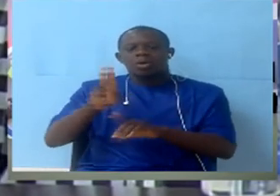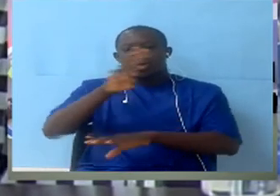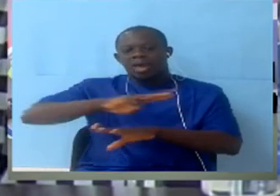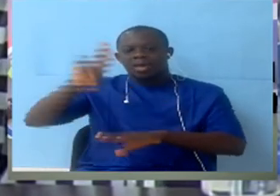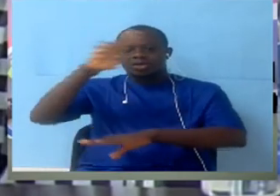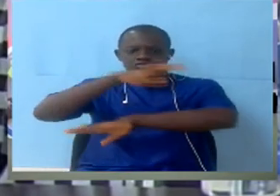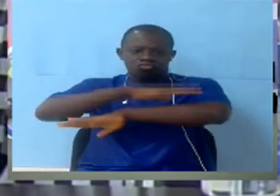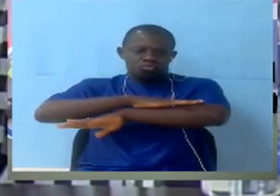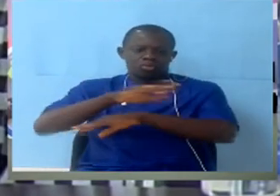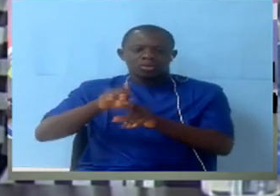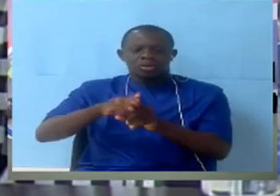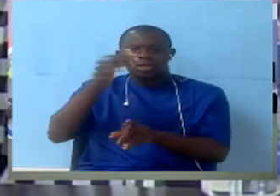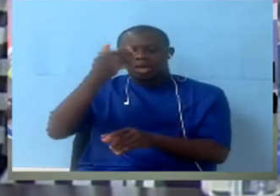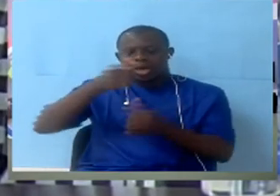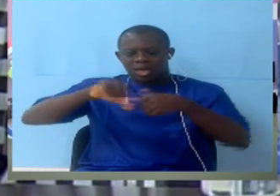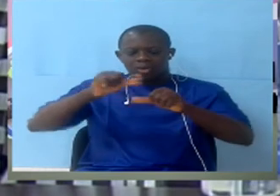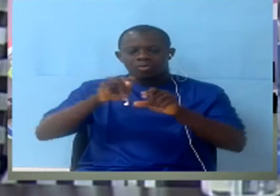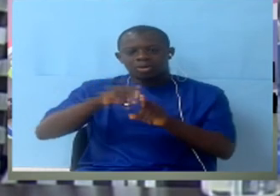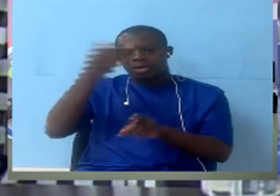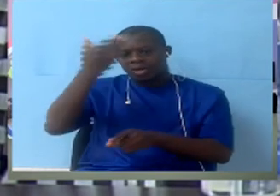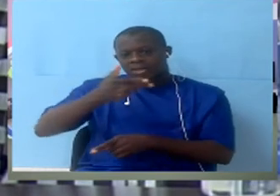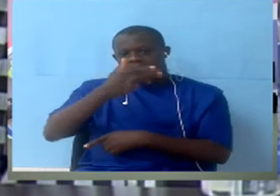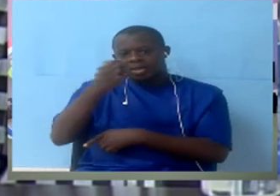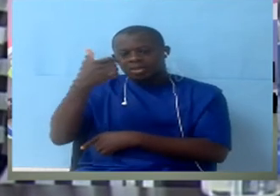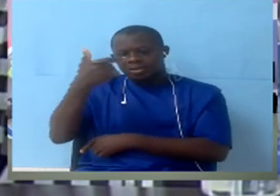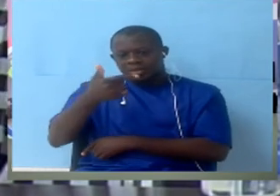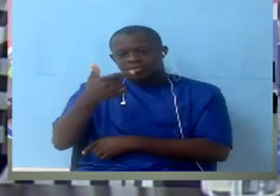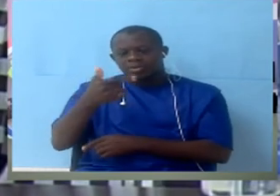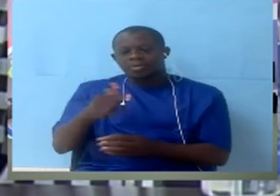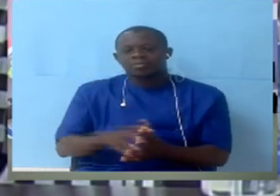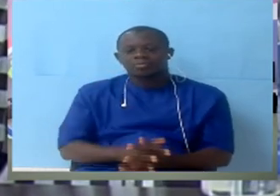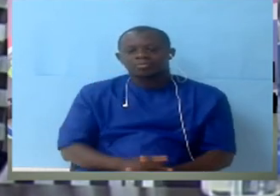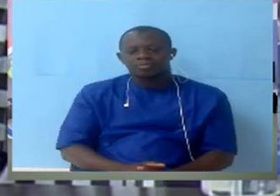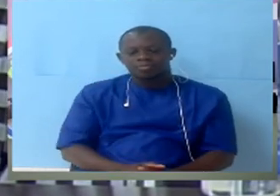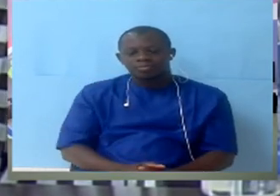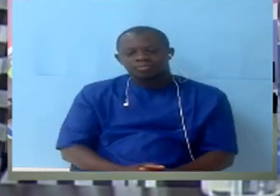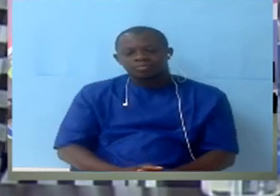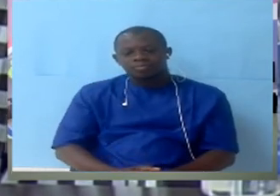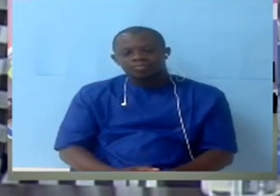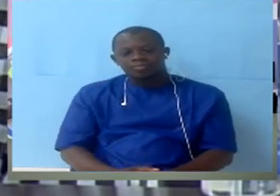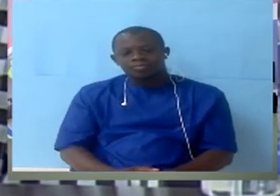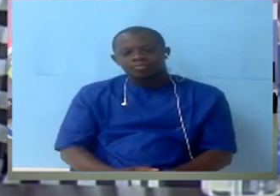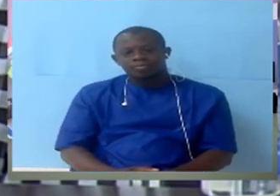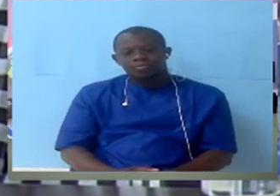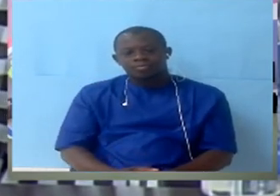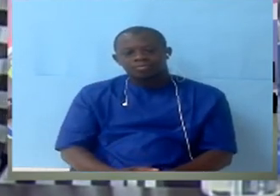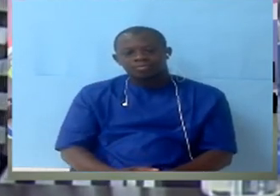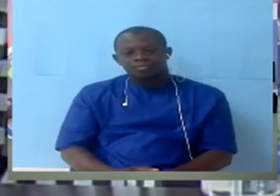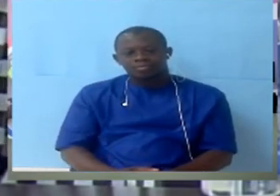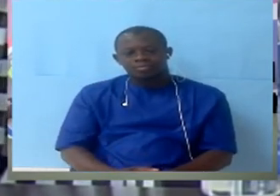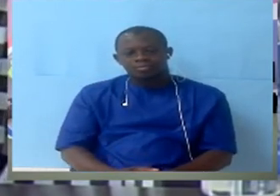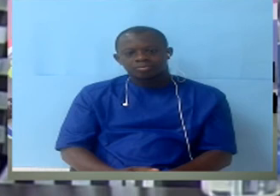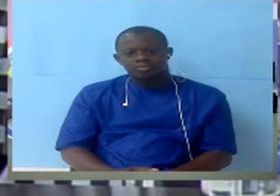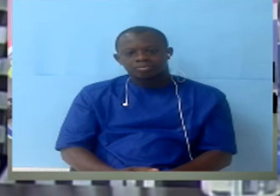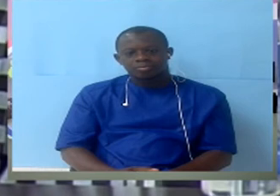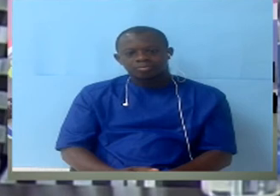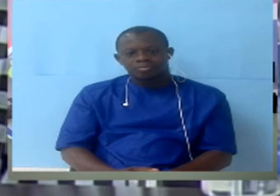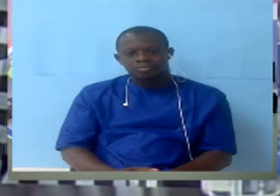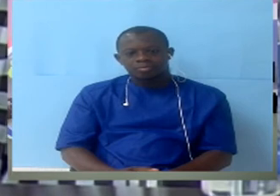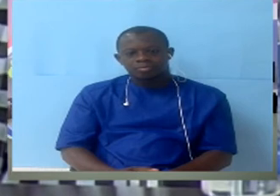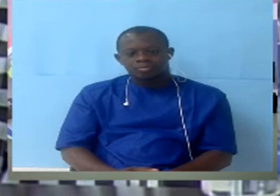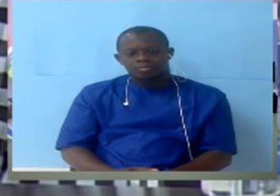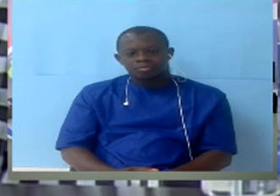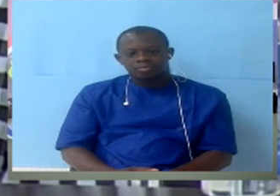School, 1990, around 1997. Nada 2000. Ate Mr. Damfa nada transfer for Nyinite